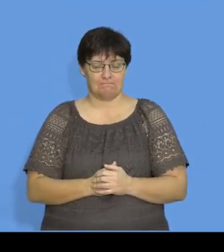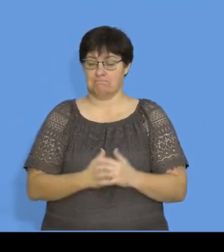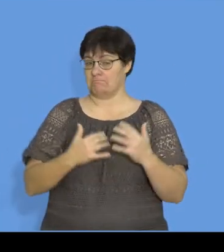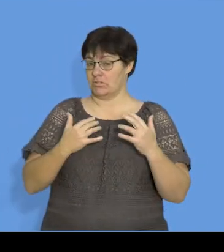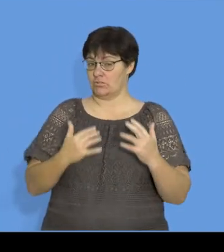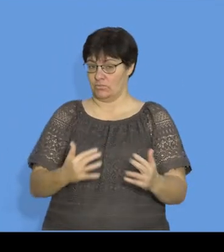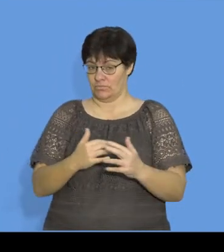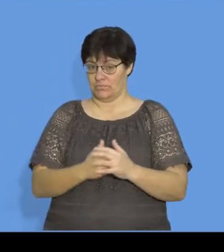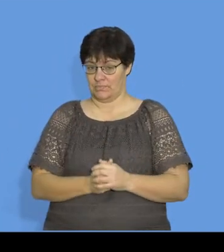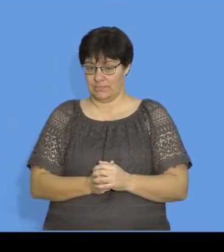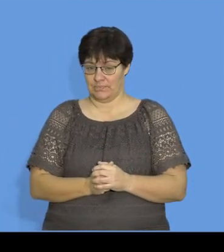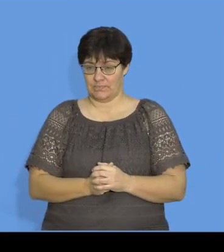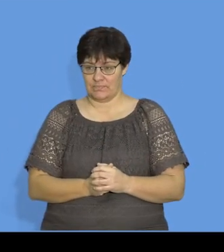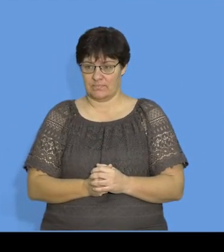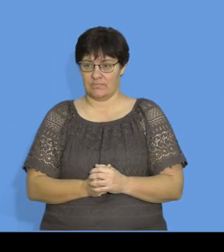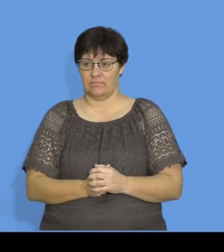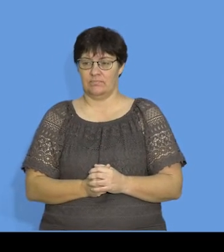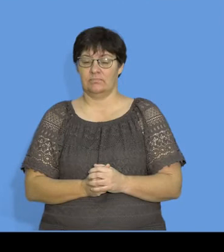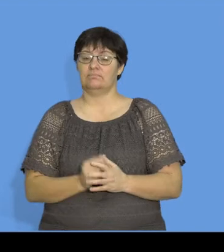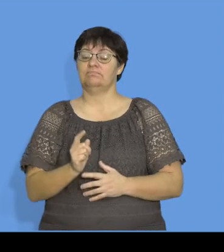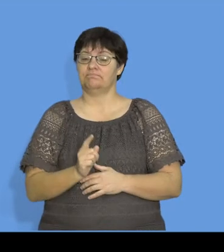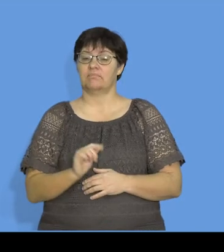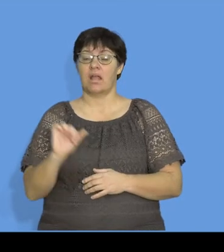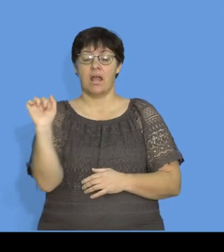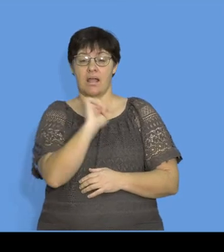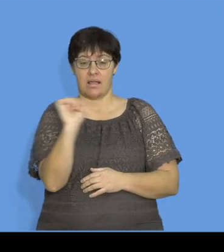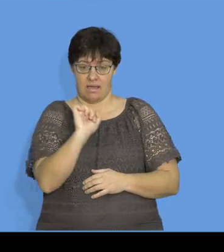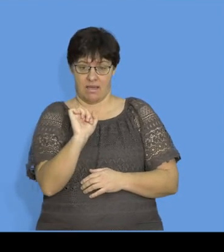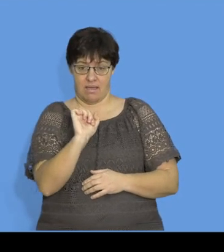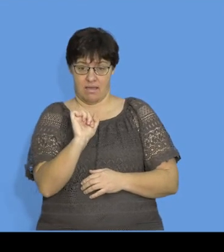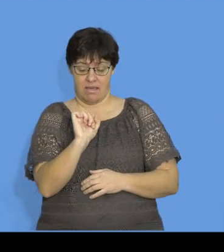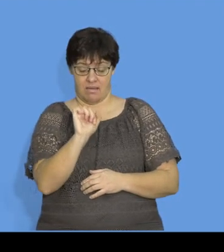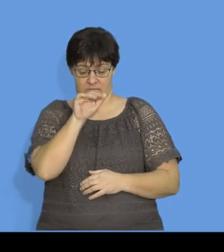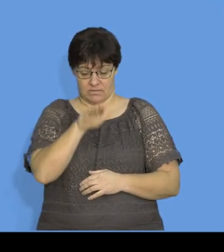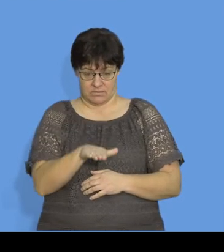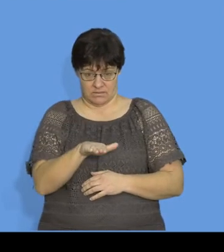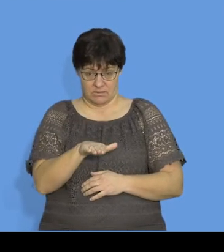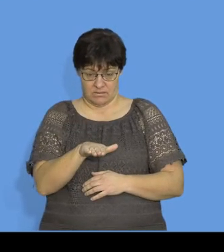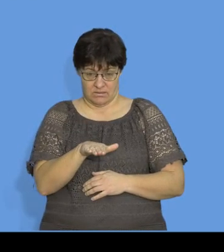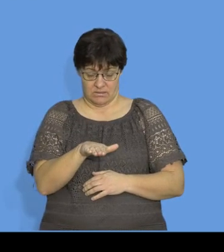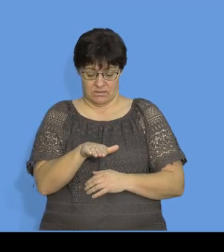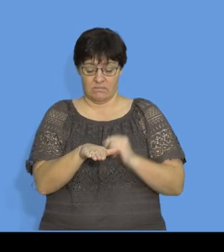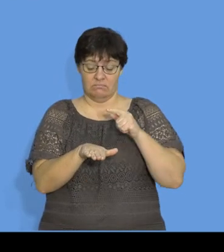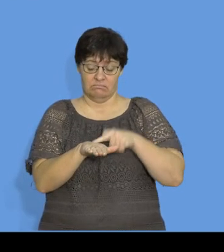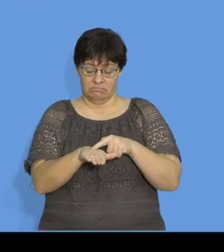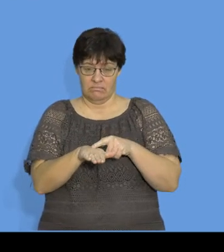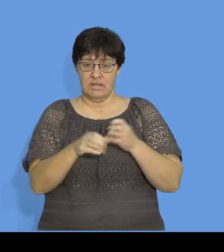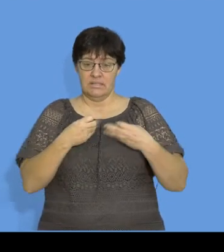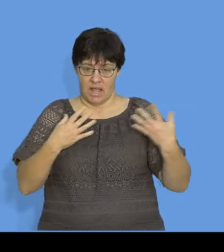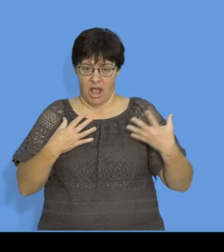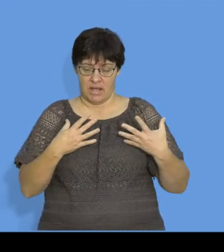So, here we go. A car starts from rest. Now, you can see there's a couple of things to here. So, we've got a